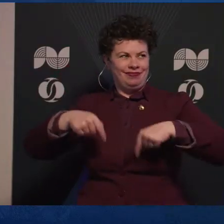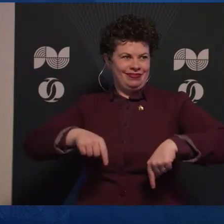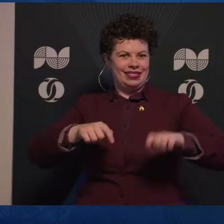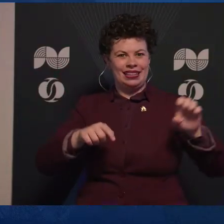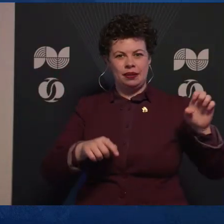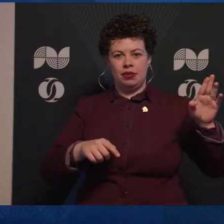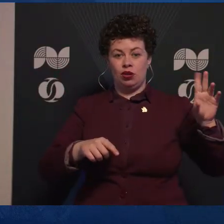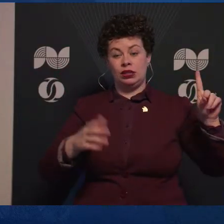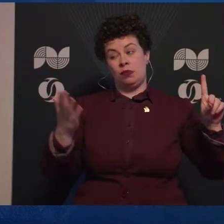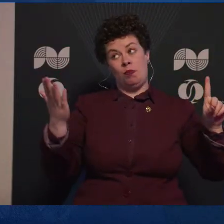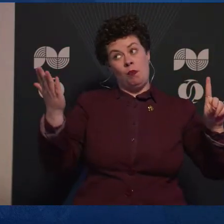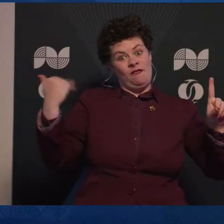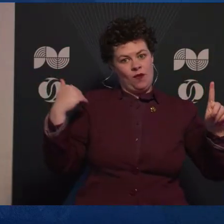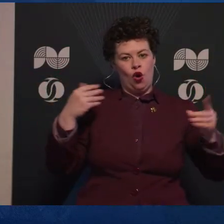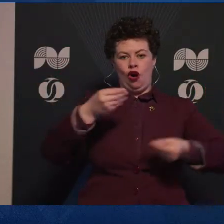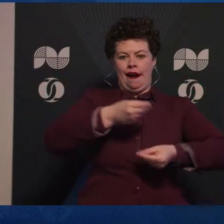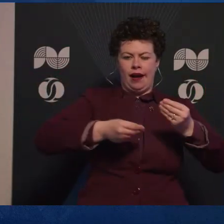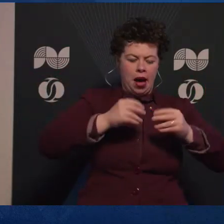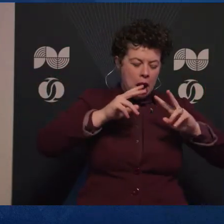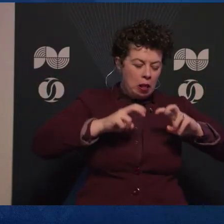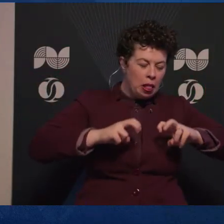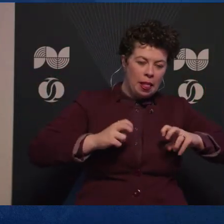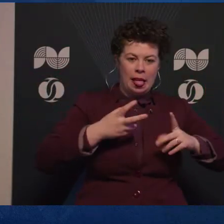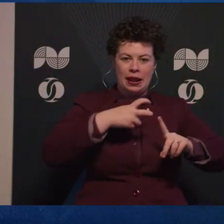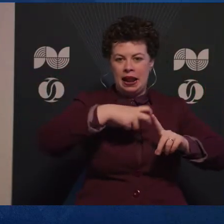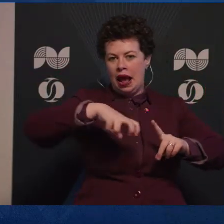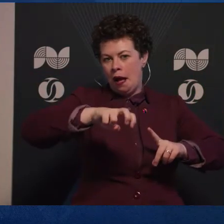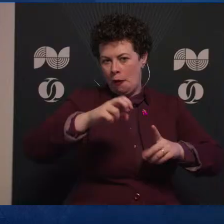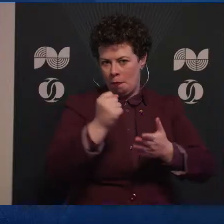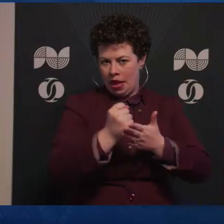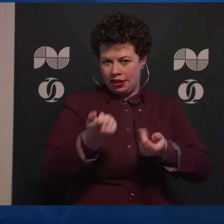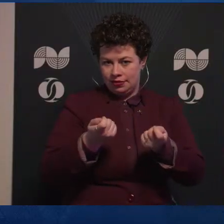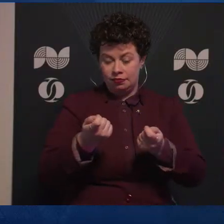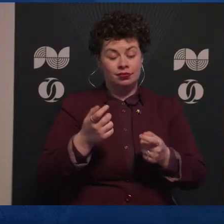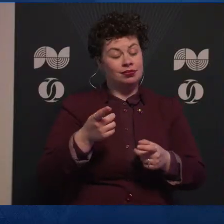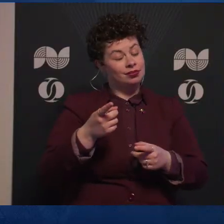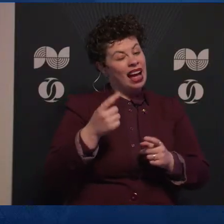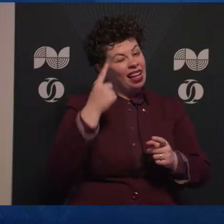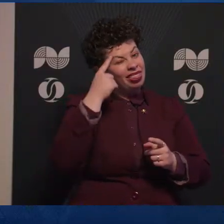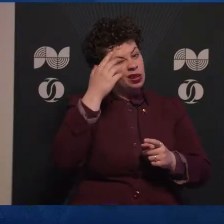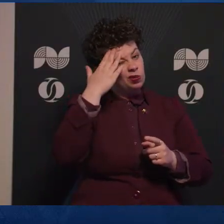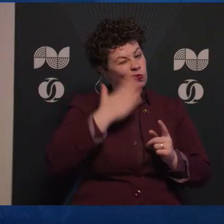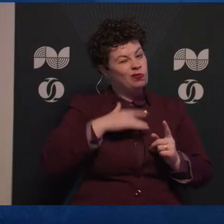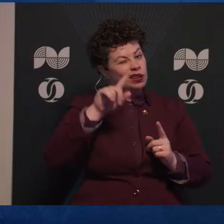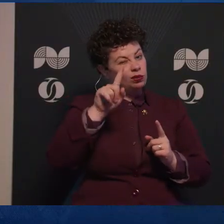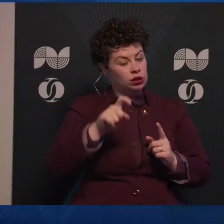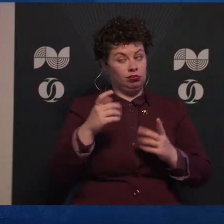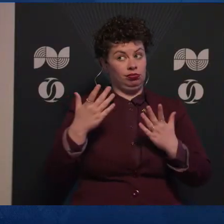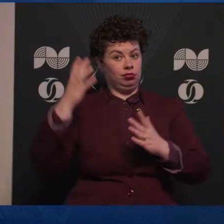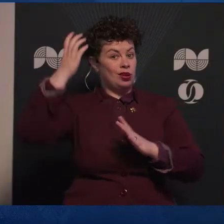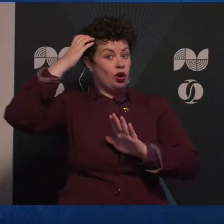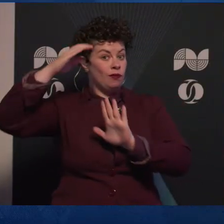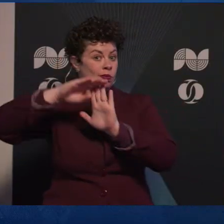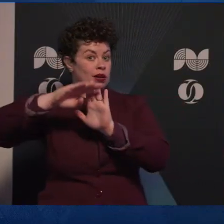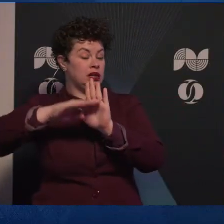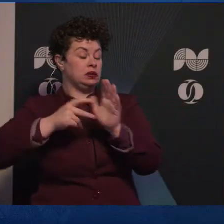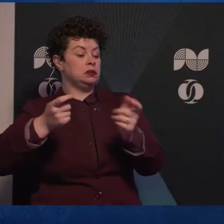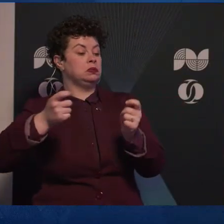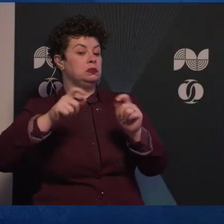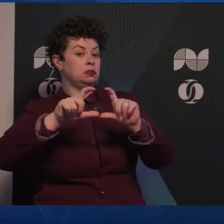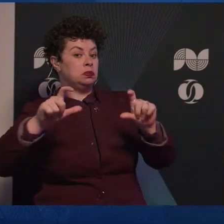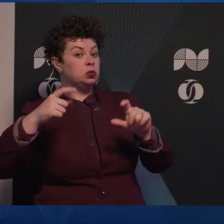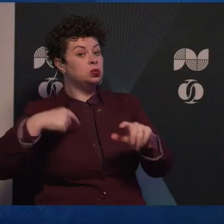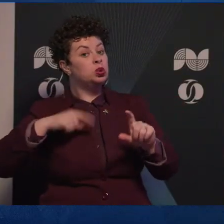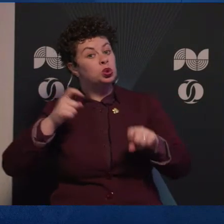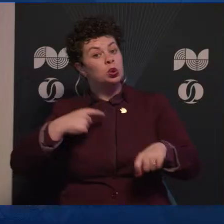ex-economist transition to banking. You can anticipate my question. So in light of the shifts in industrial policy, should we look at Turkey